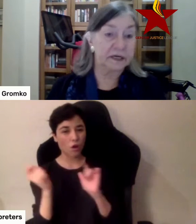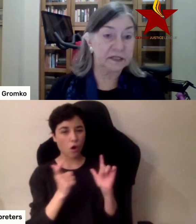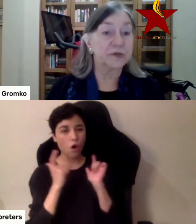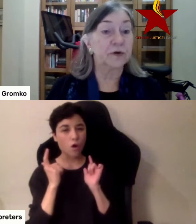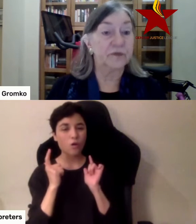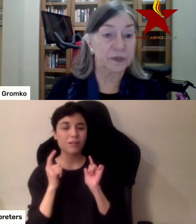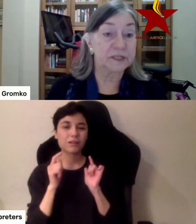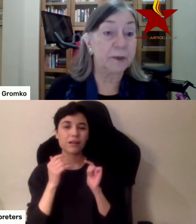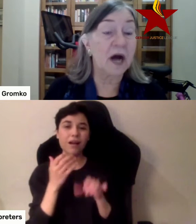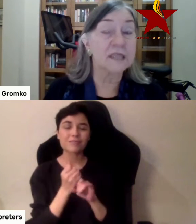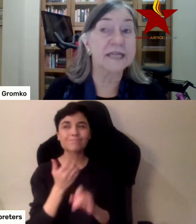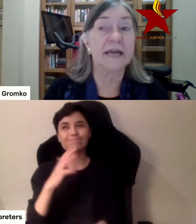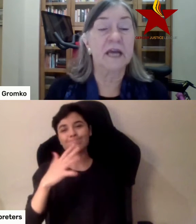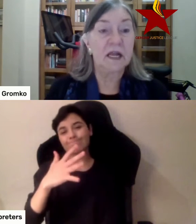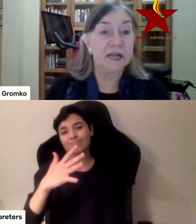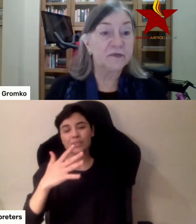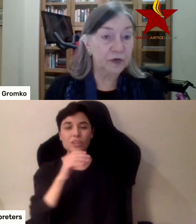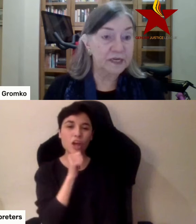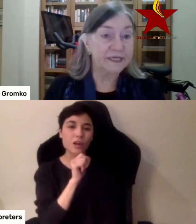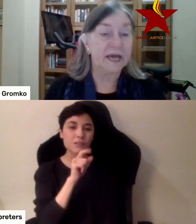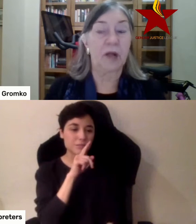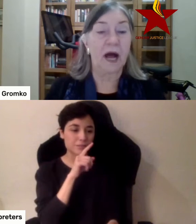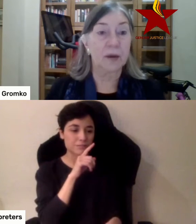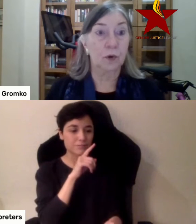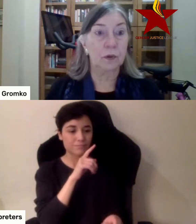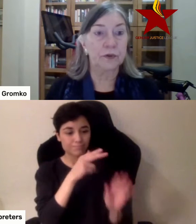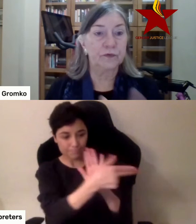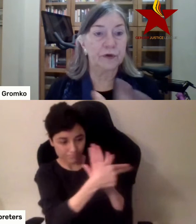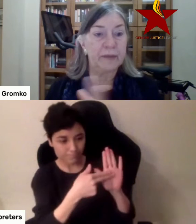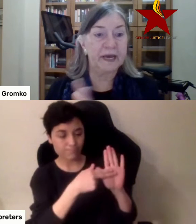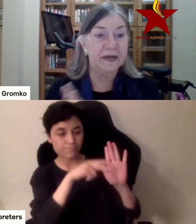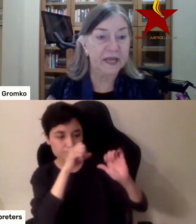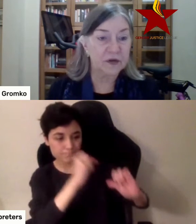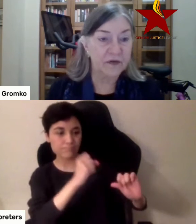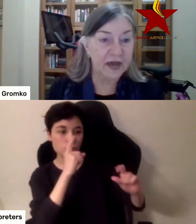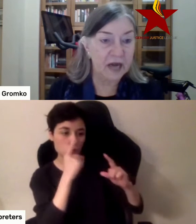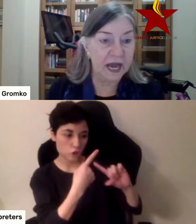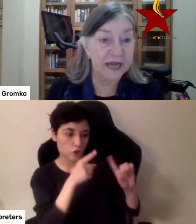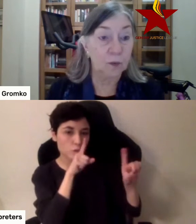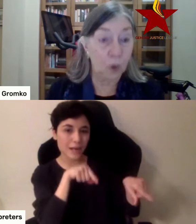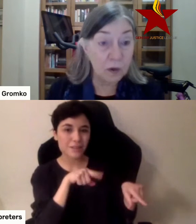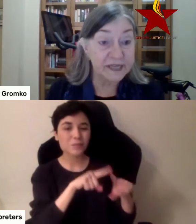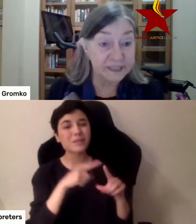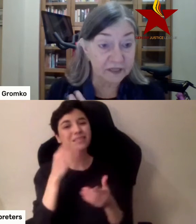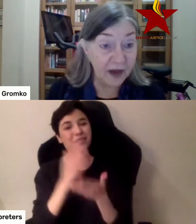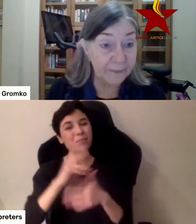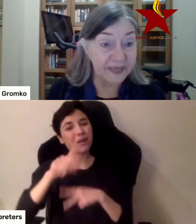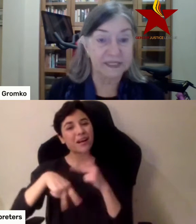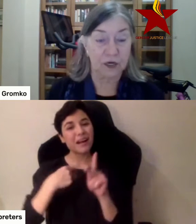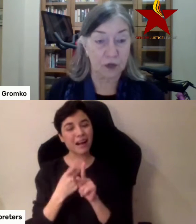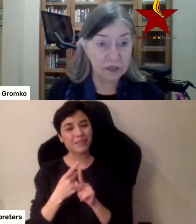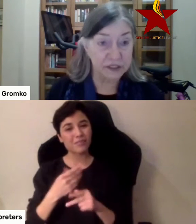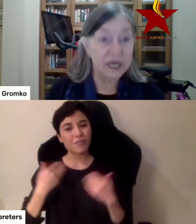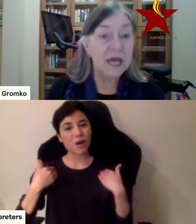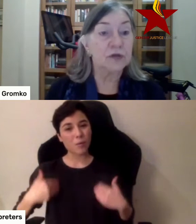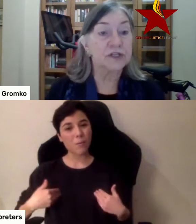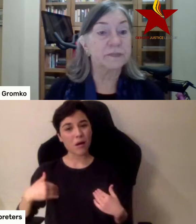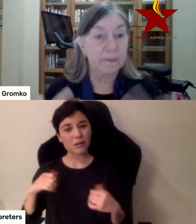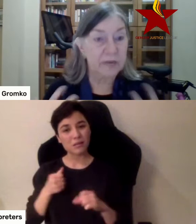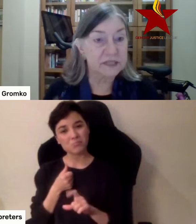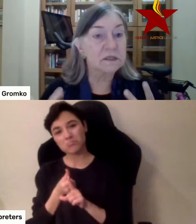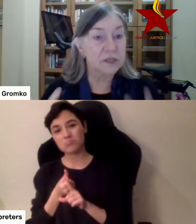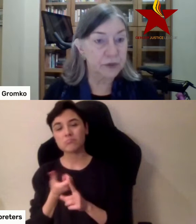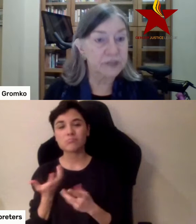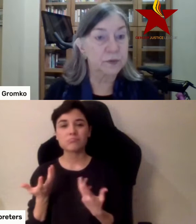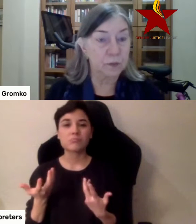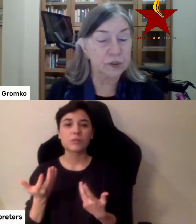reaction, but some sort of a response. And like, for example, I rolled over in bed later that night and woke myself up because it hurt. You know, just